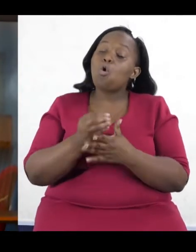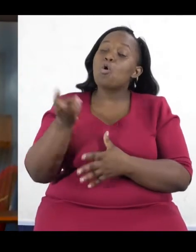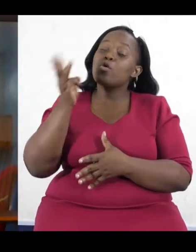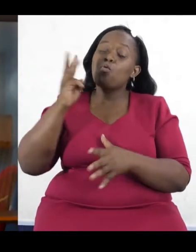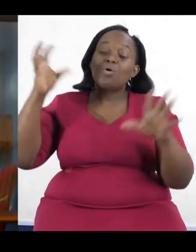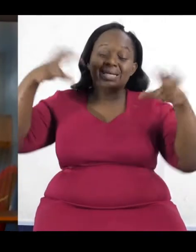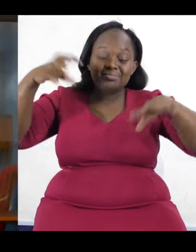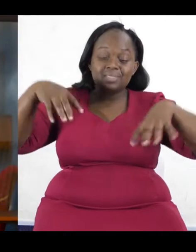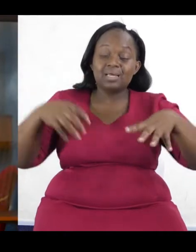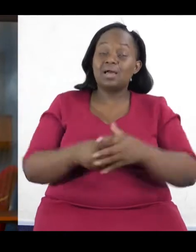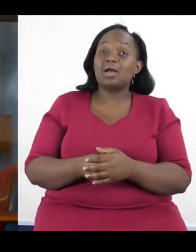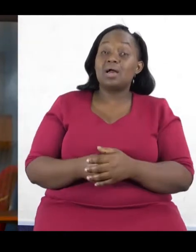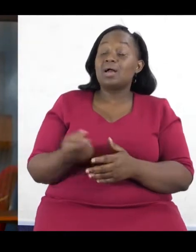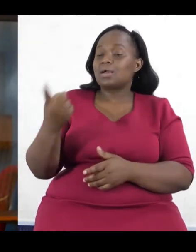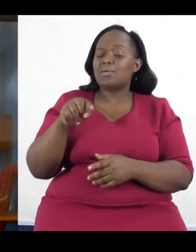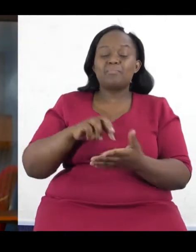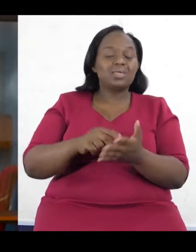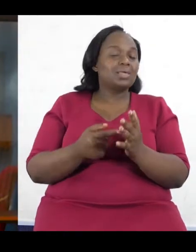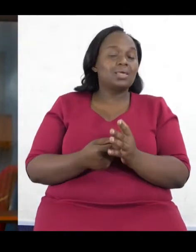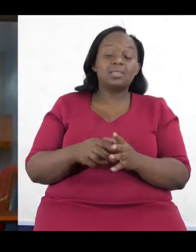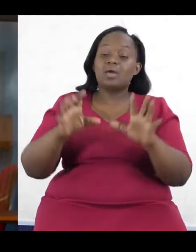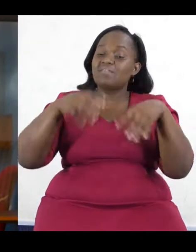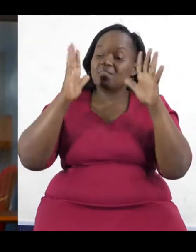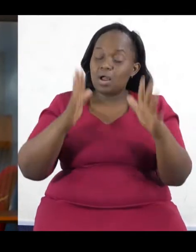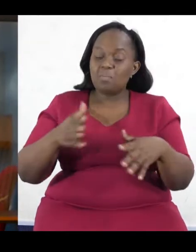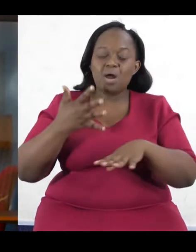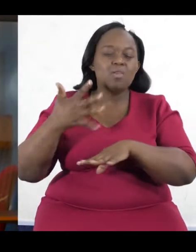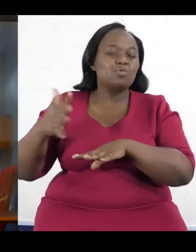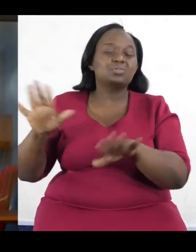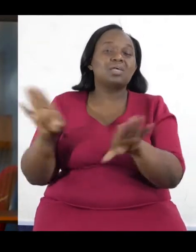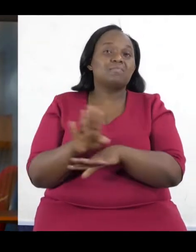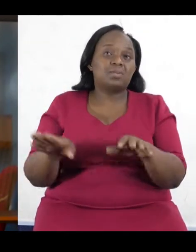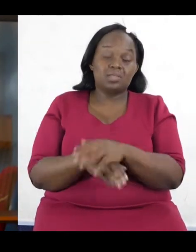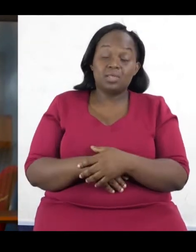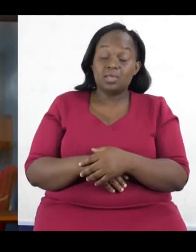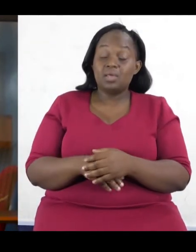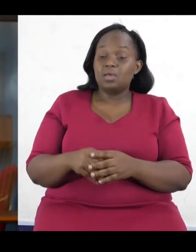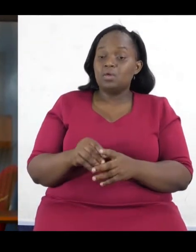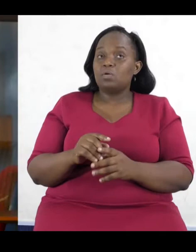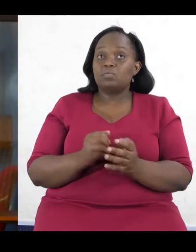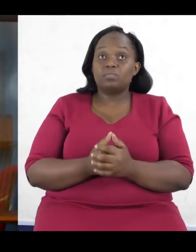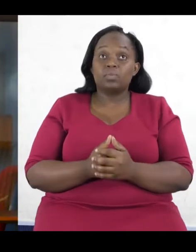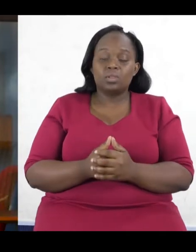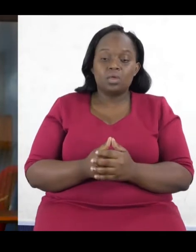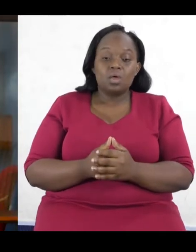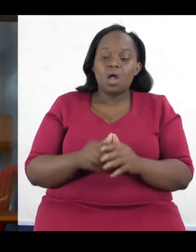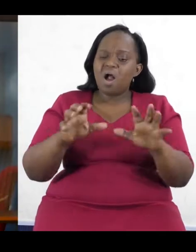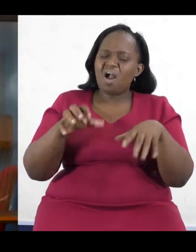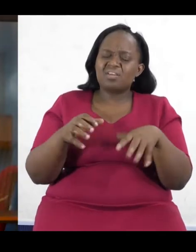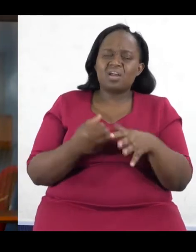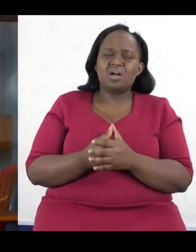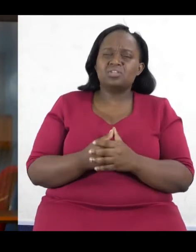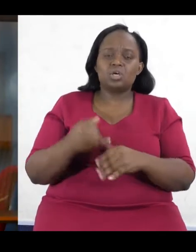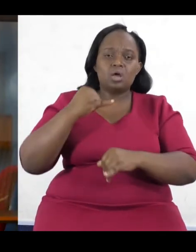it means these farmers lose everything. And if they are not insured, because most times agriculture is not insured, it's not like a